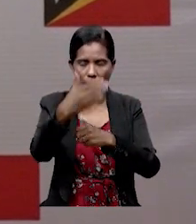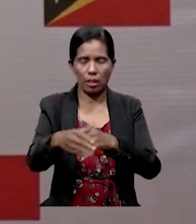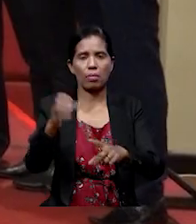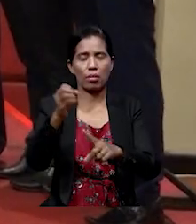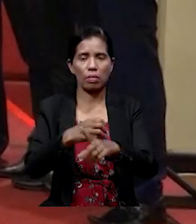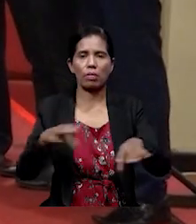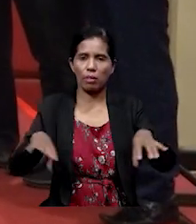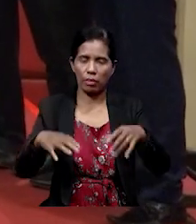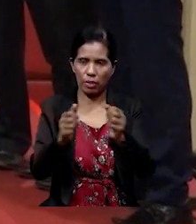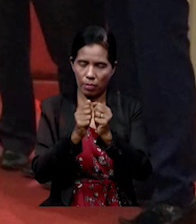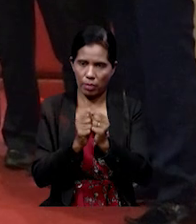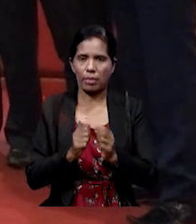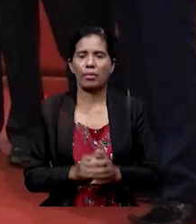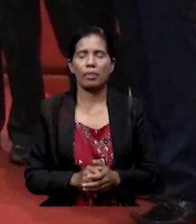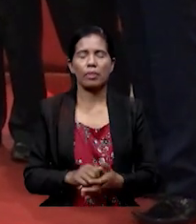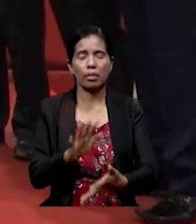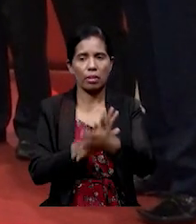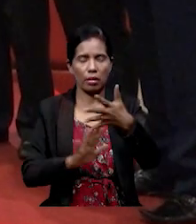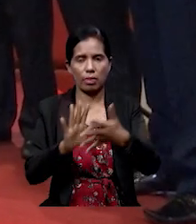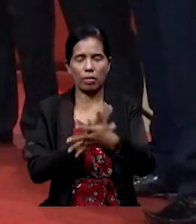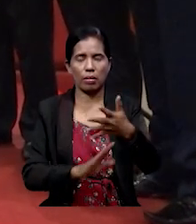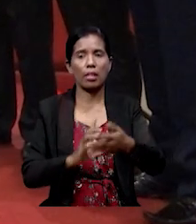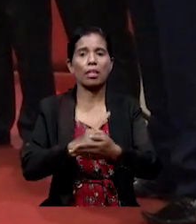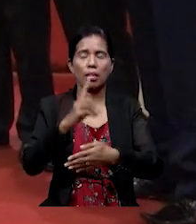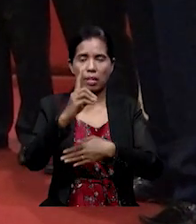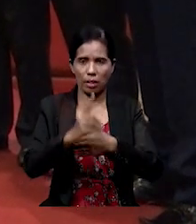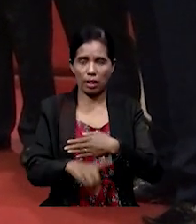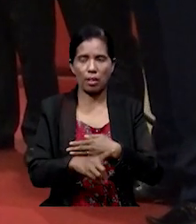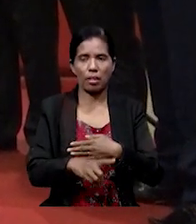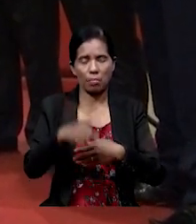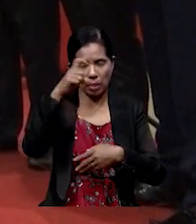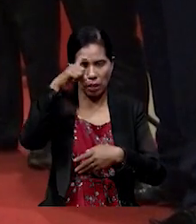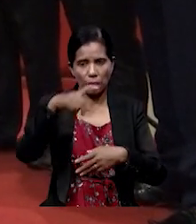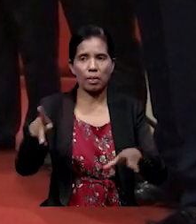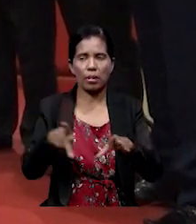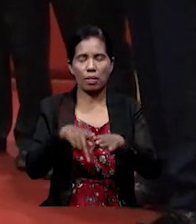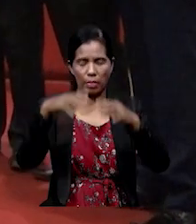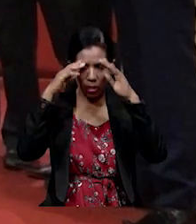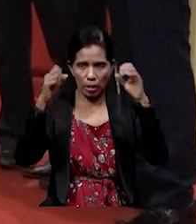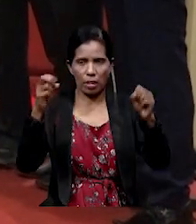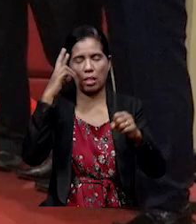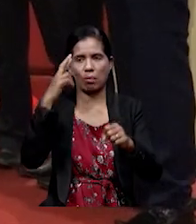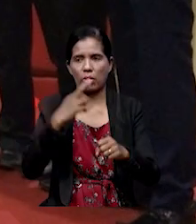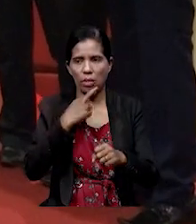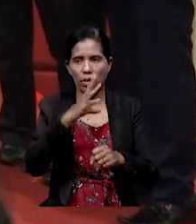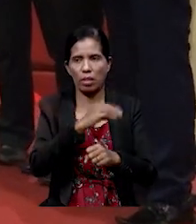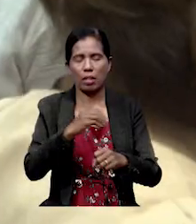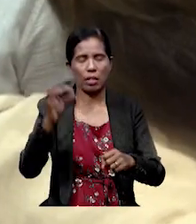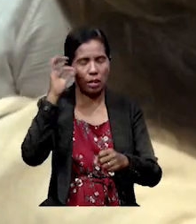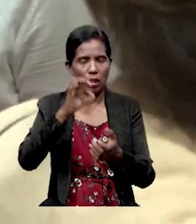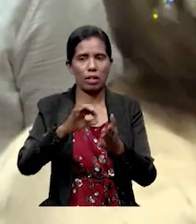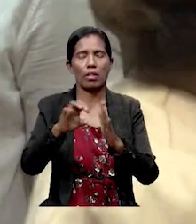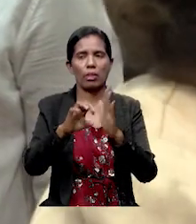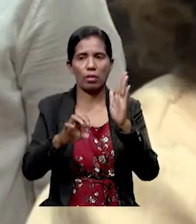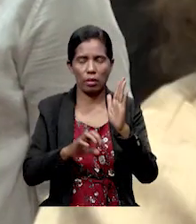cooperation. Celebração aniversário relação diplomática ne participa o presidente da República Zuzeram Zorta, secretário